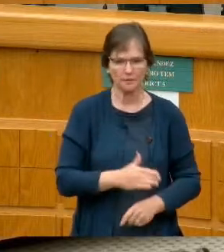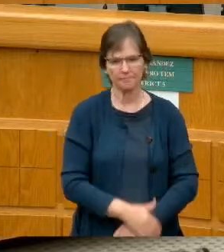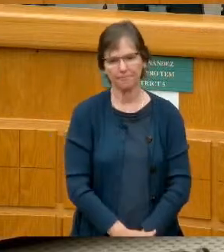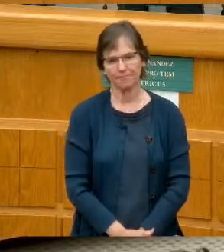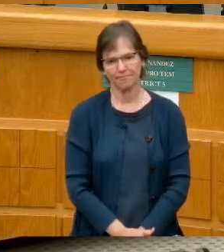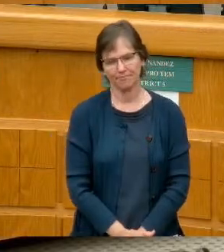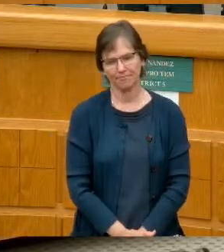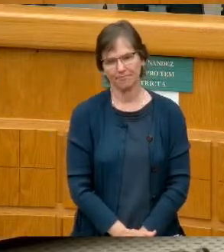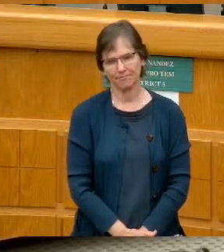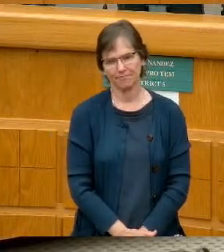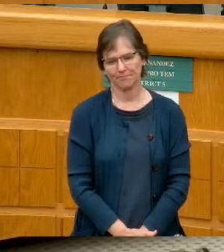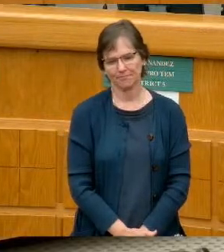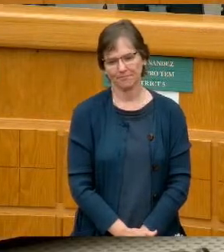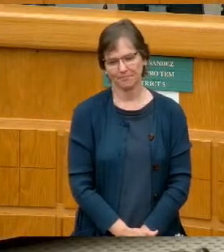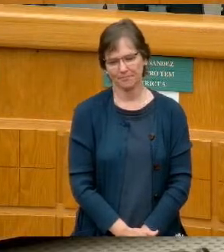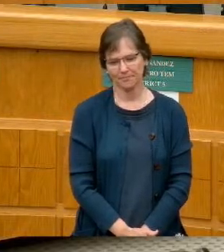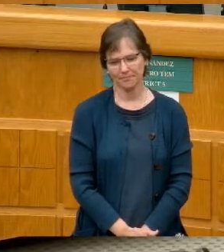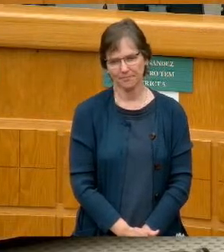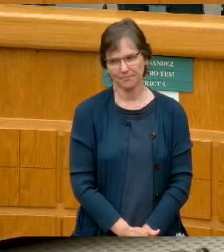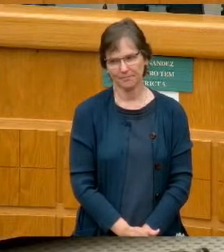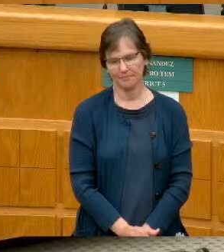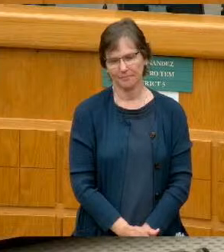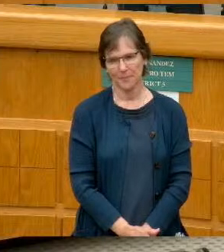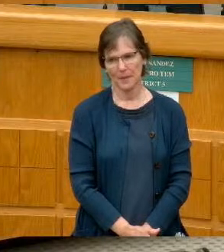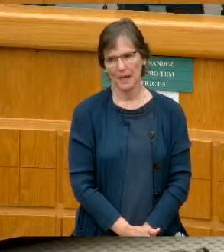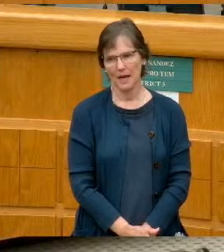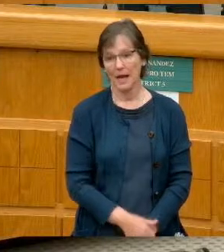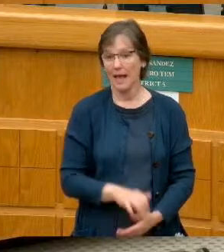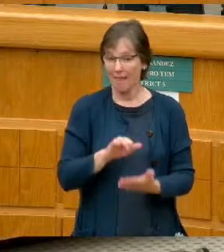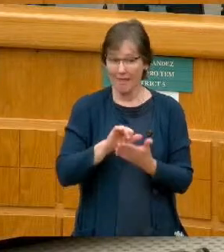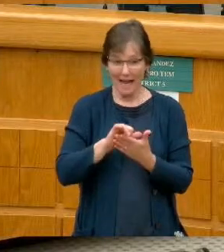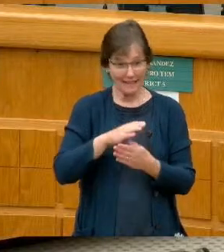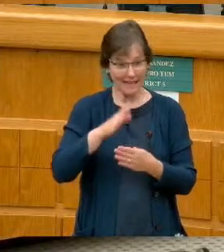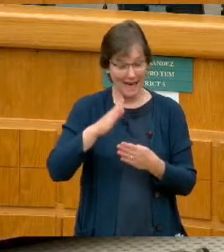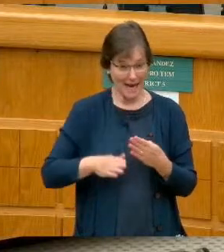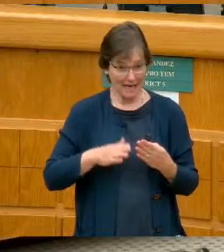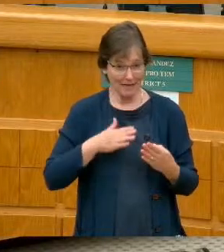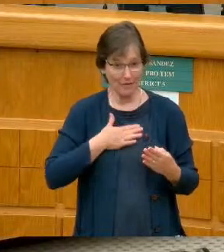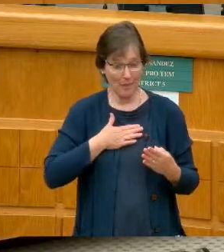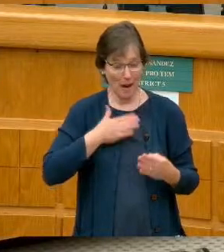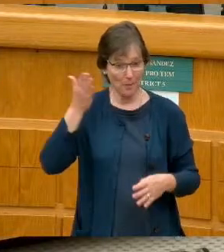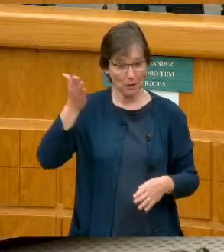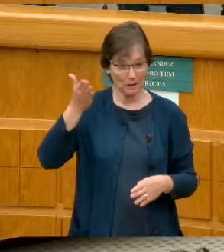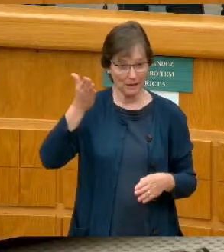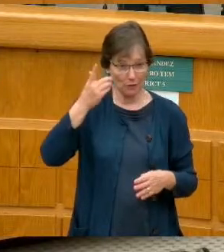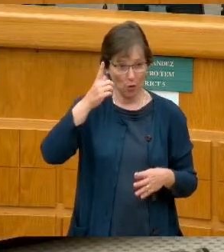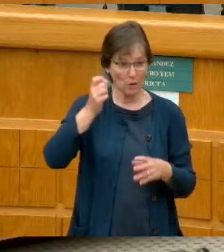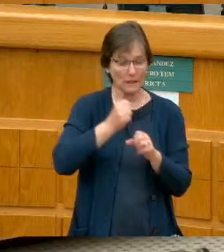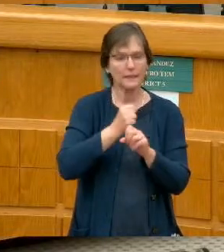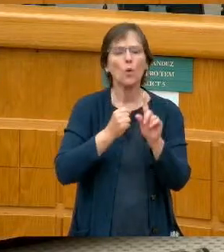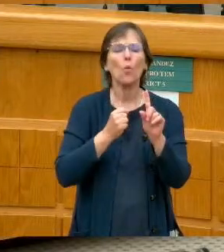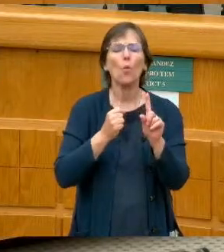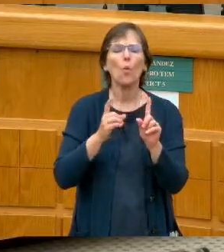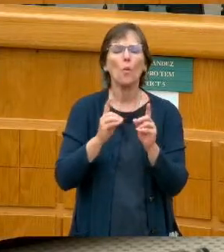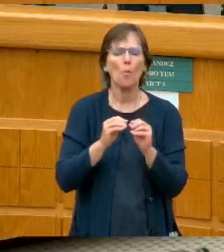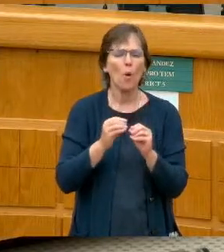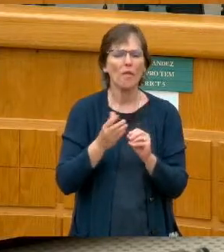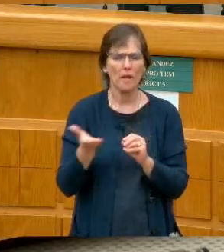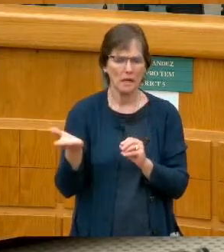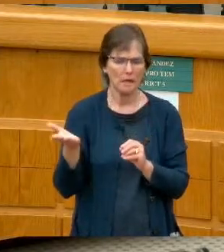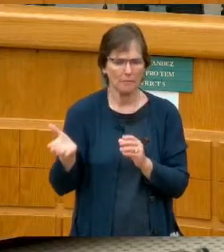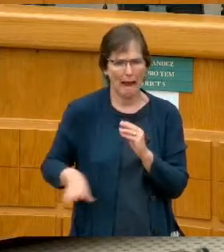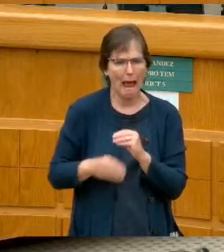making progress. Okay, so that concludes my presentation. I just did want to add one more thing since I'm up